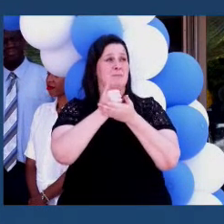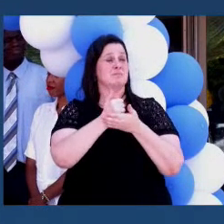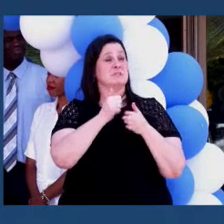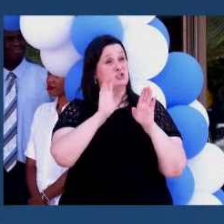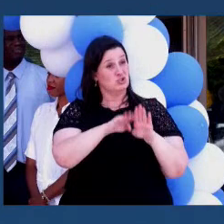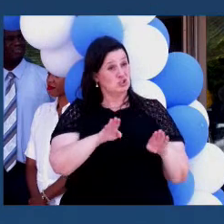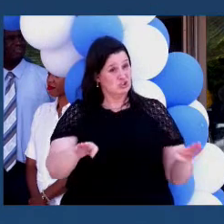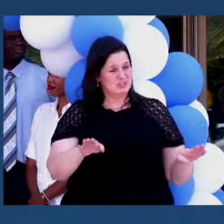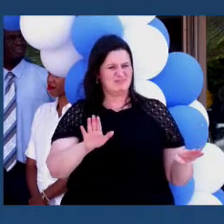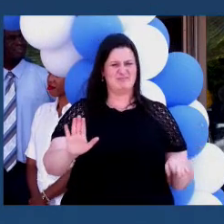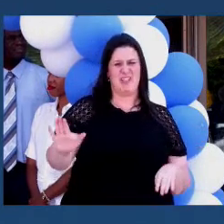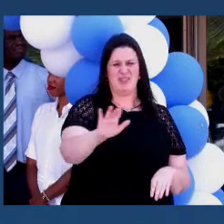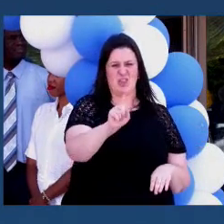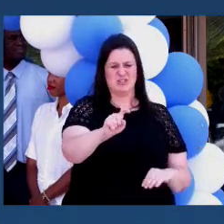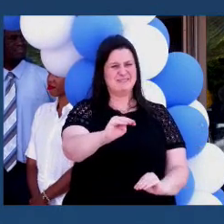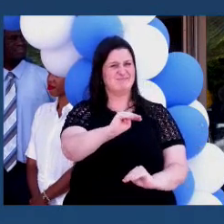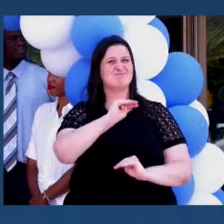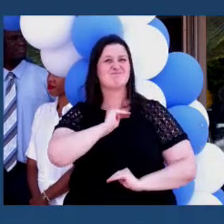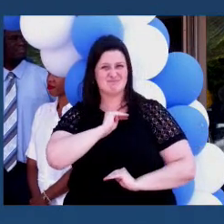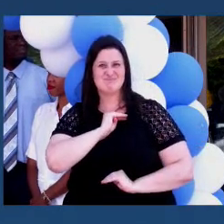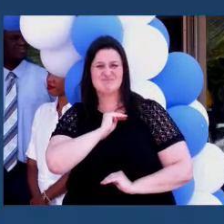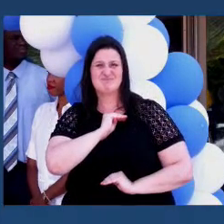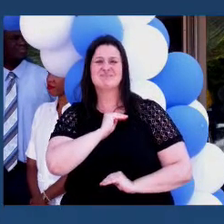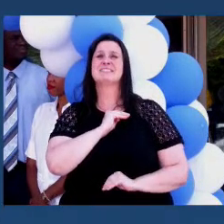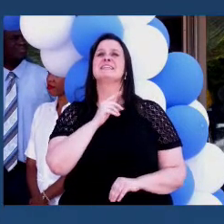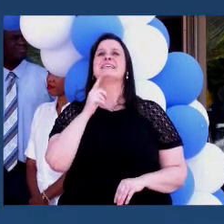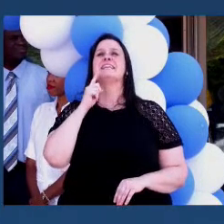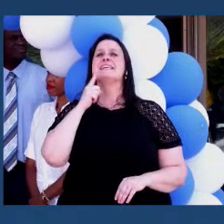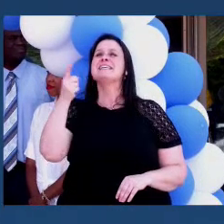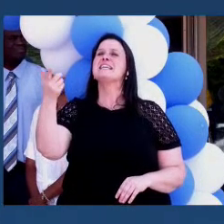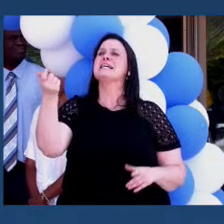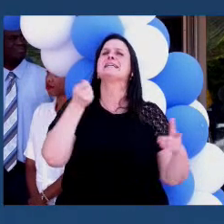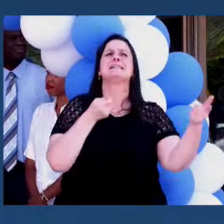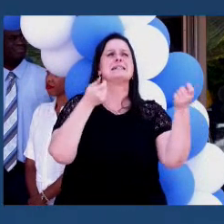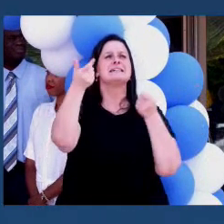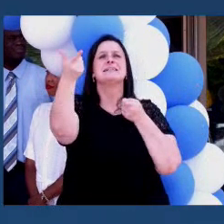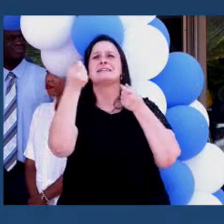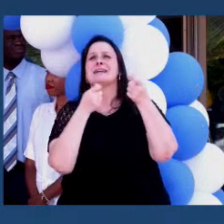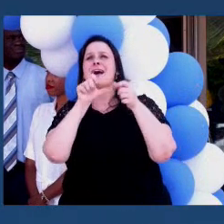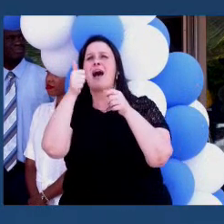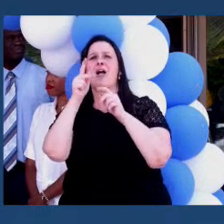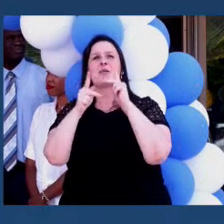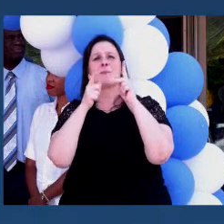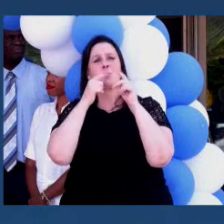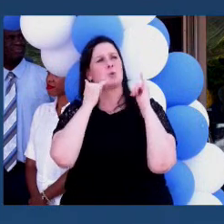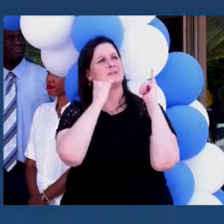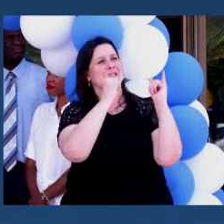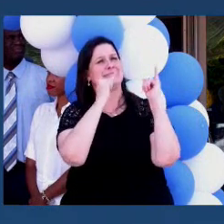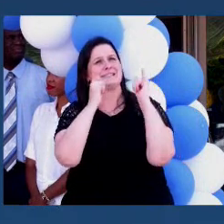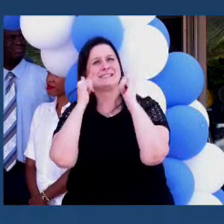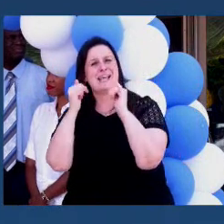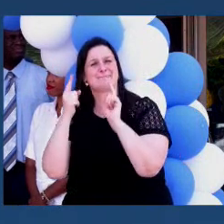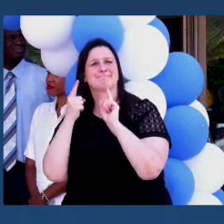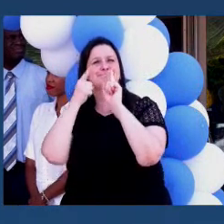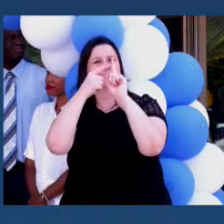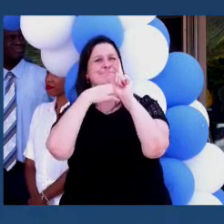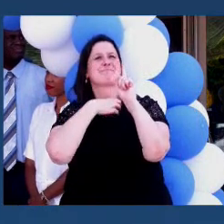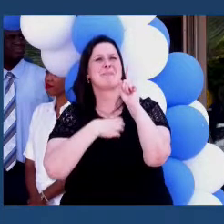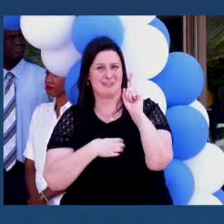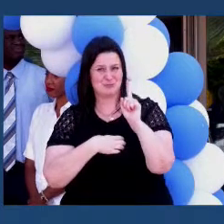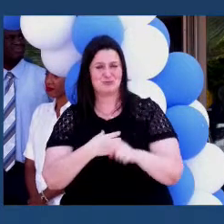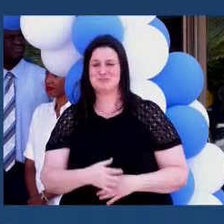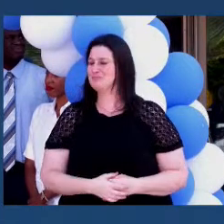of children, and he drew in others who also shared that same